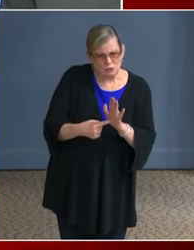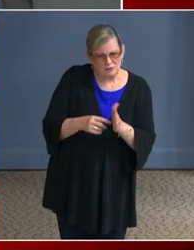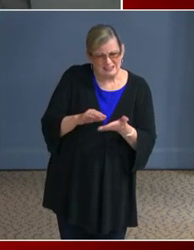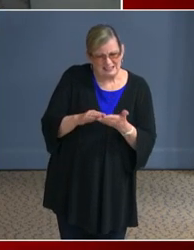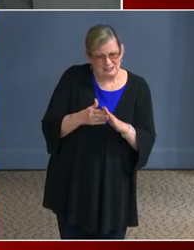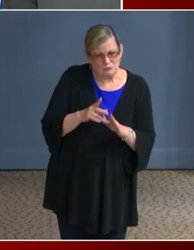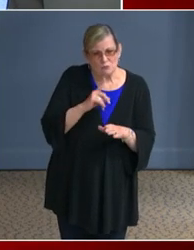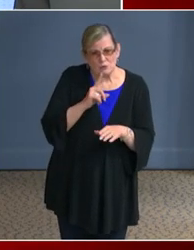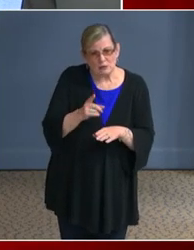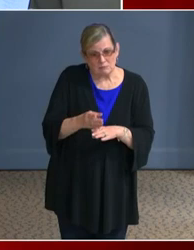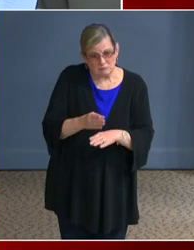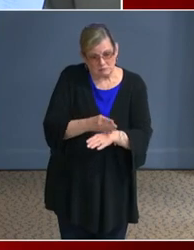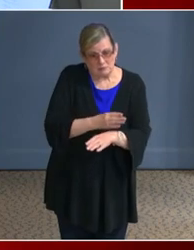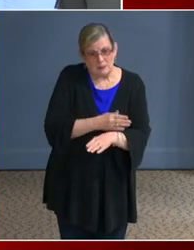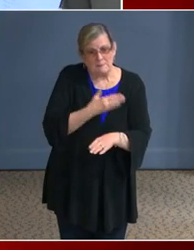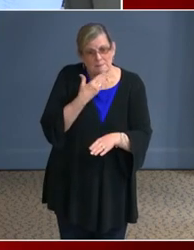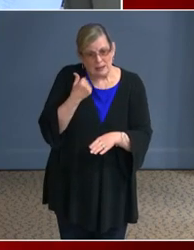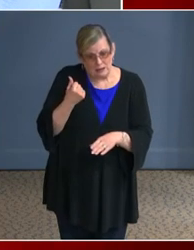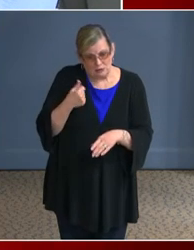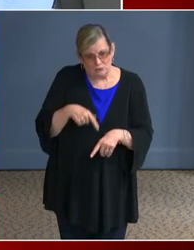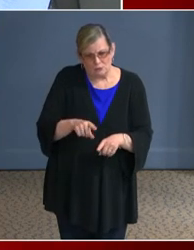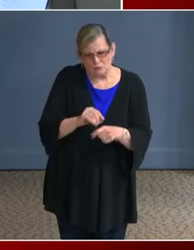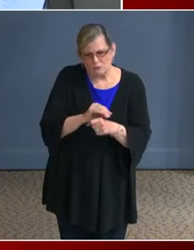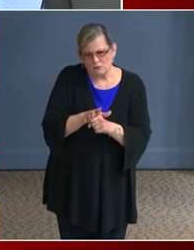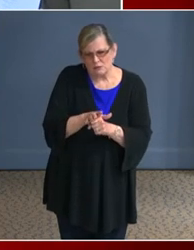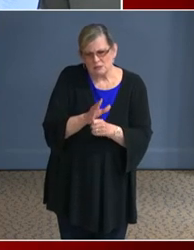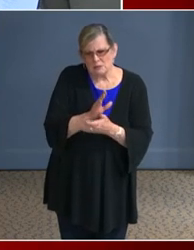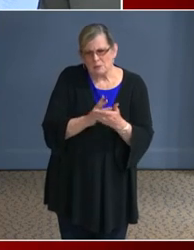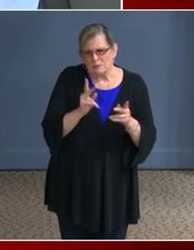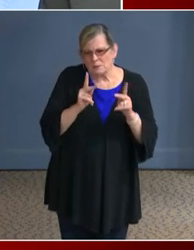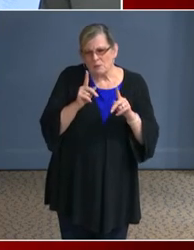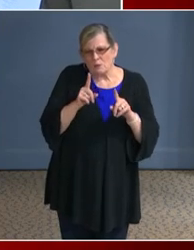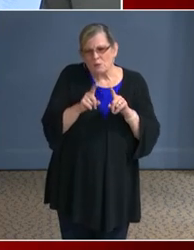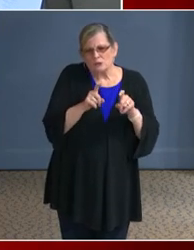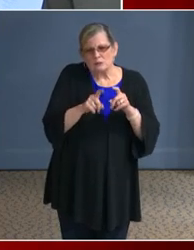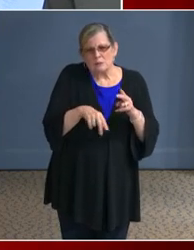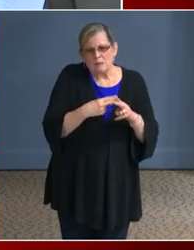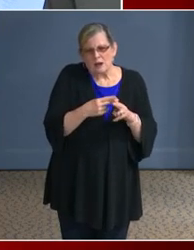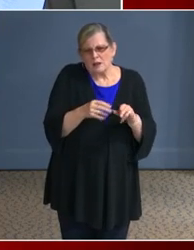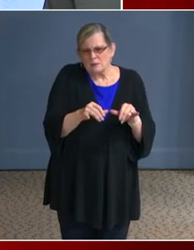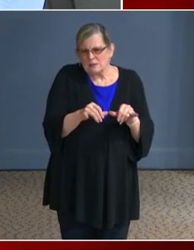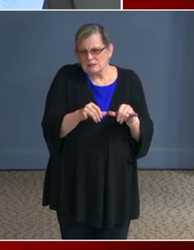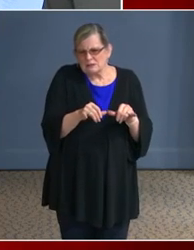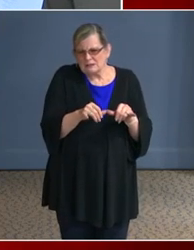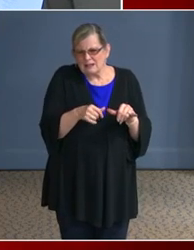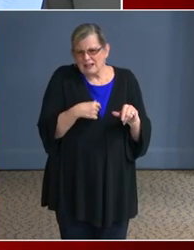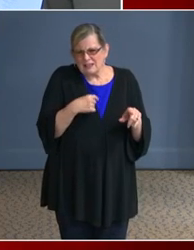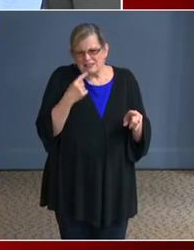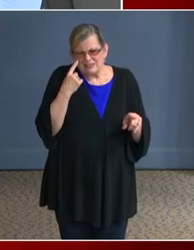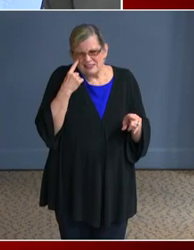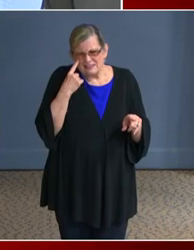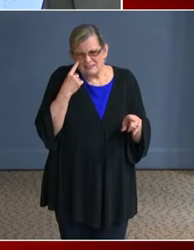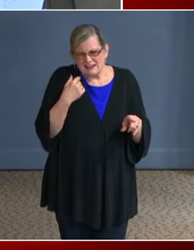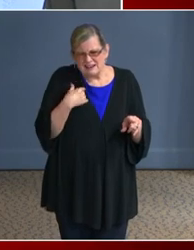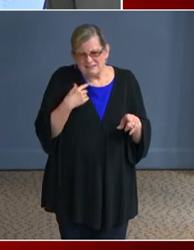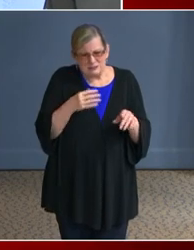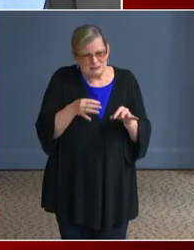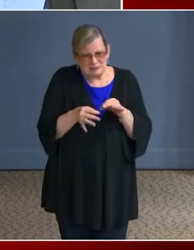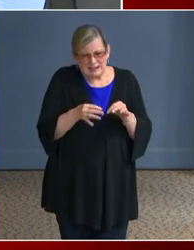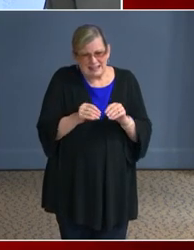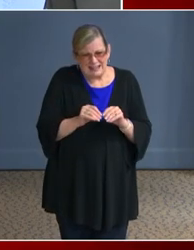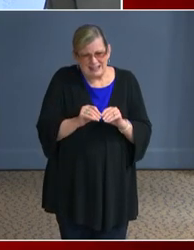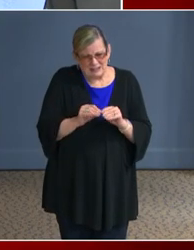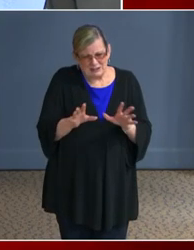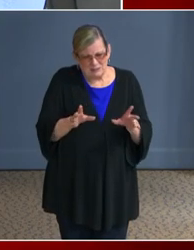much, much better on coronavirus cases, there have been some questions recently about those metrics. And I think we never really had an explanation last week. You're talking